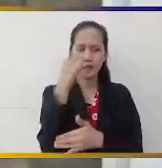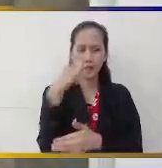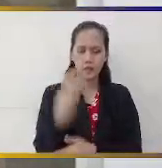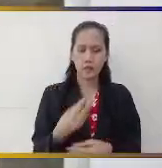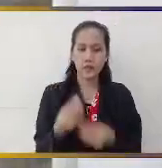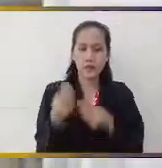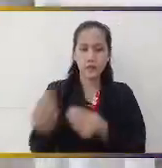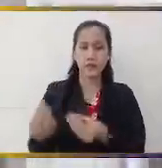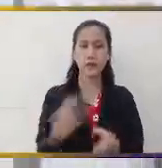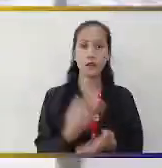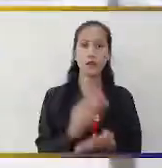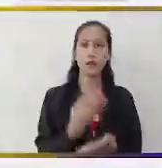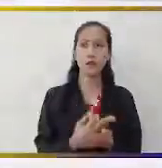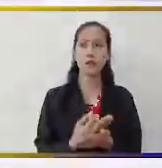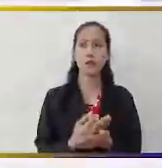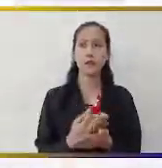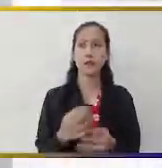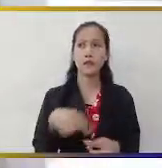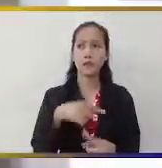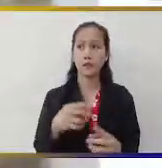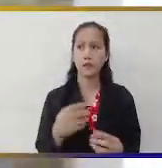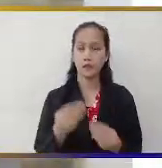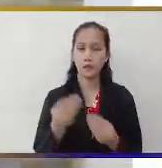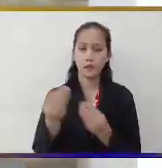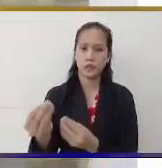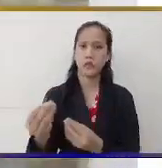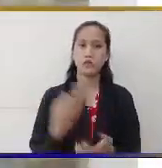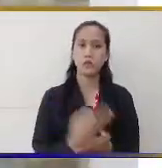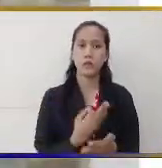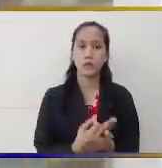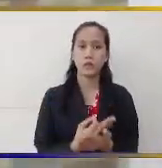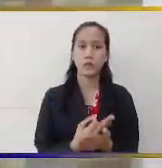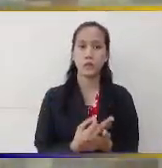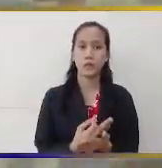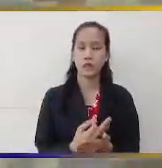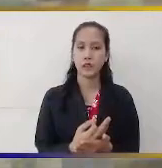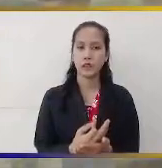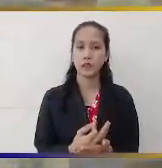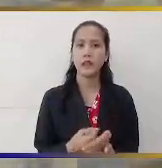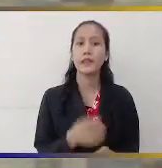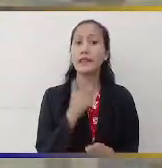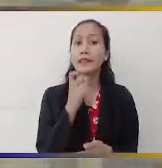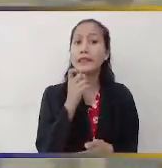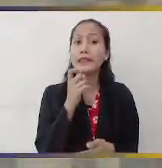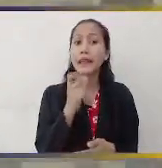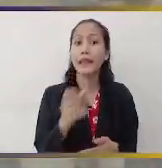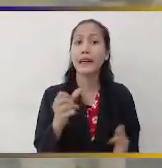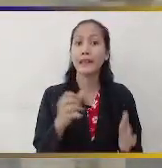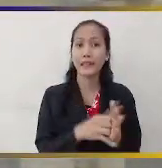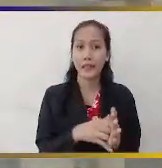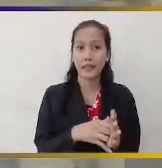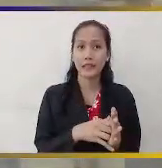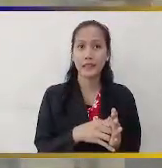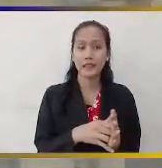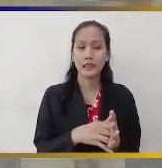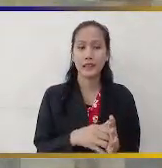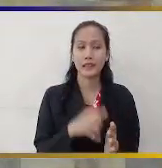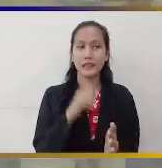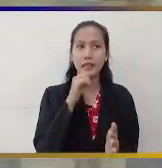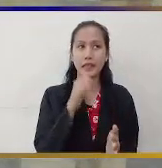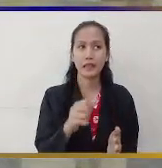Will giving money, if I give this money, can I get saved? No. There's no amount of money you can give to be